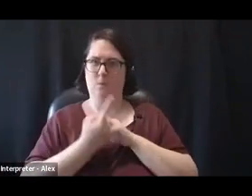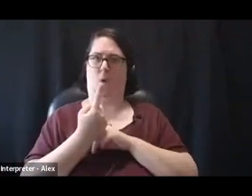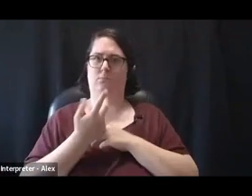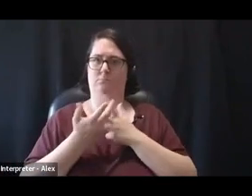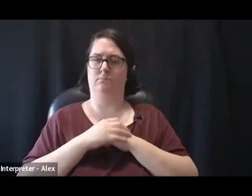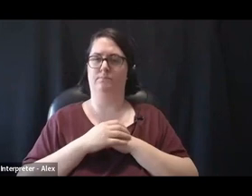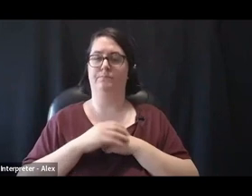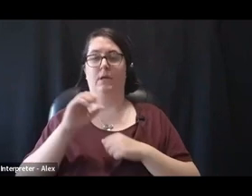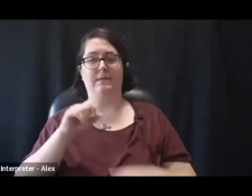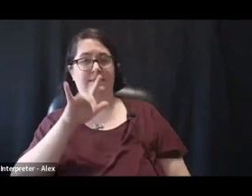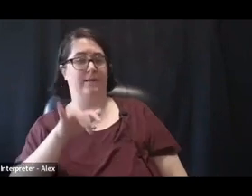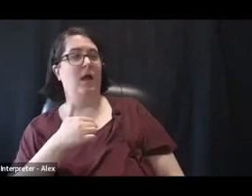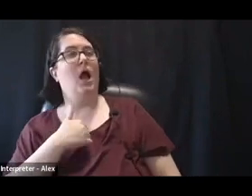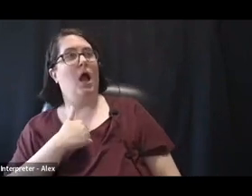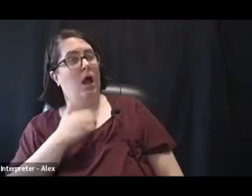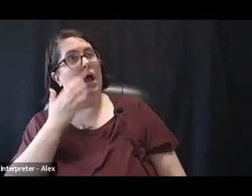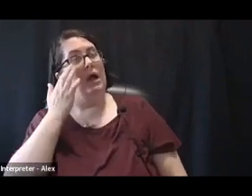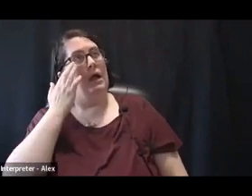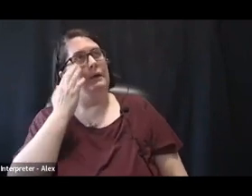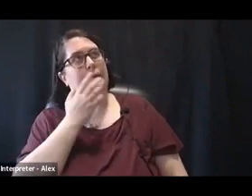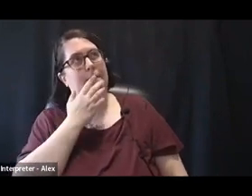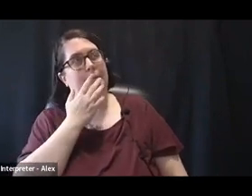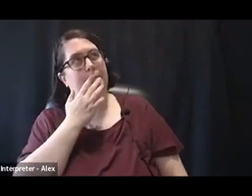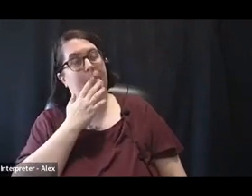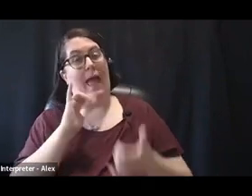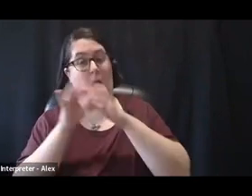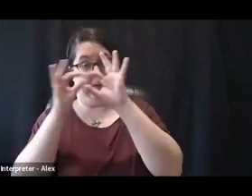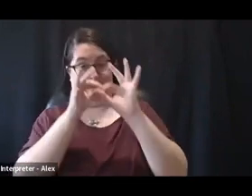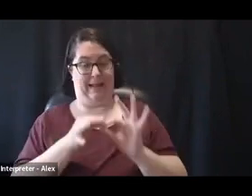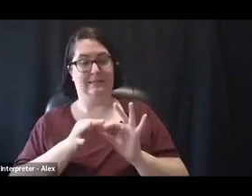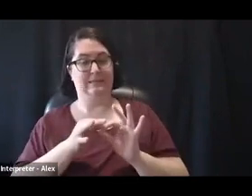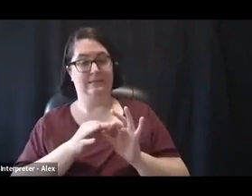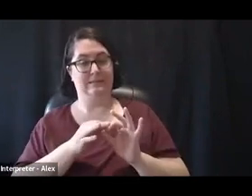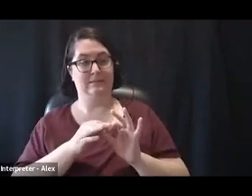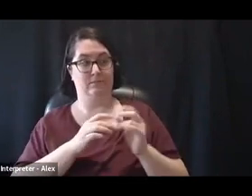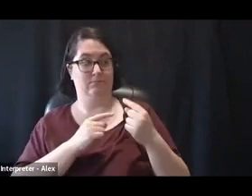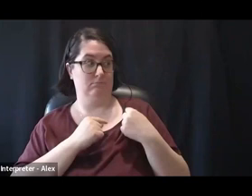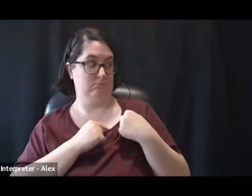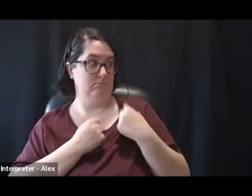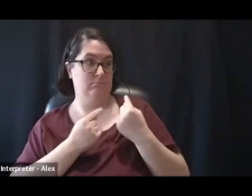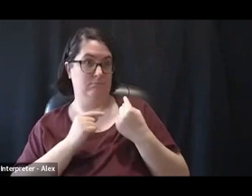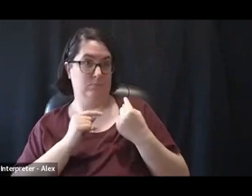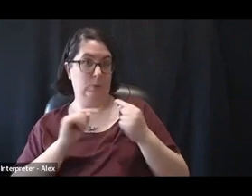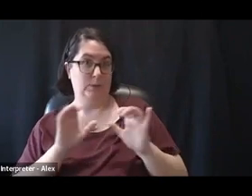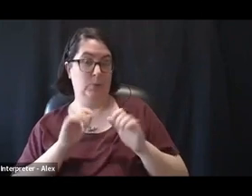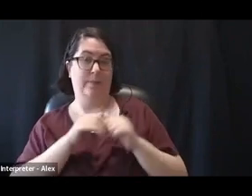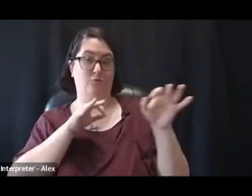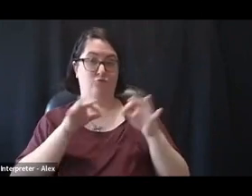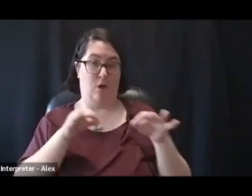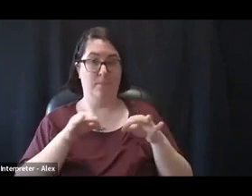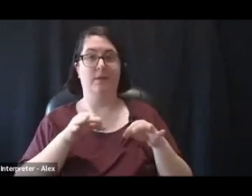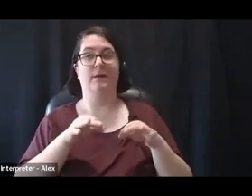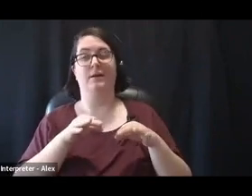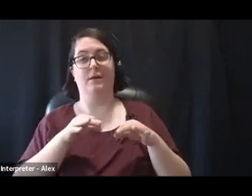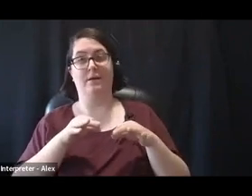I think a really interesting way to connect all these things is how we've actually been doing this in the describing and explaining, and that's often